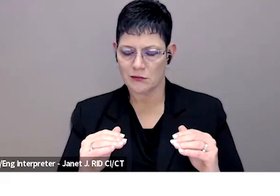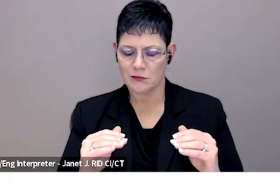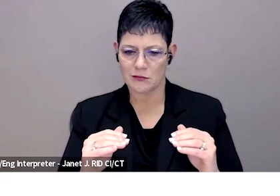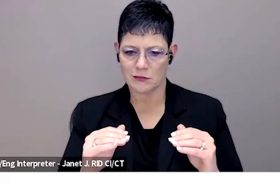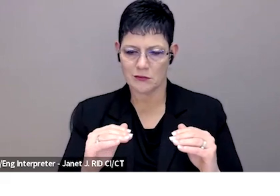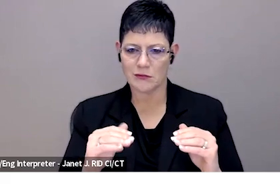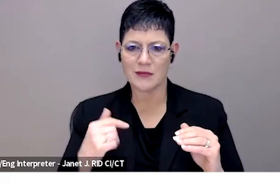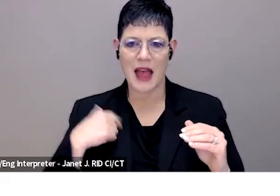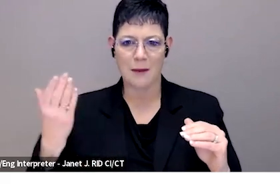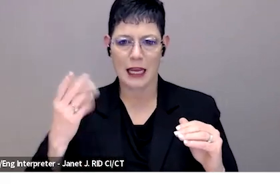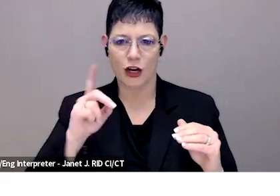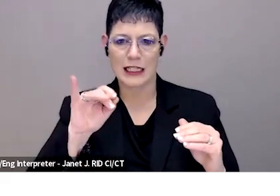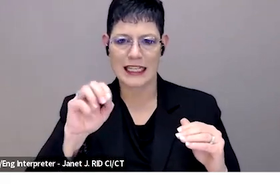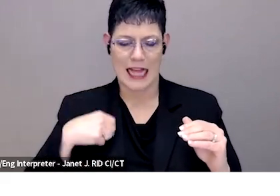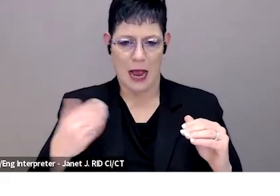I'm here.